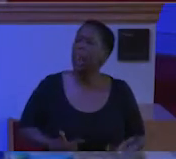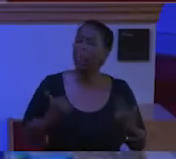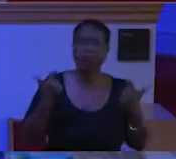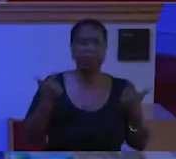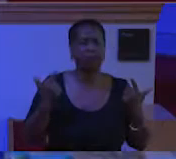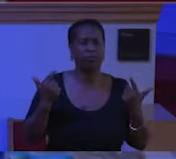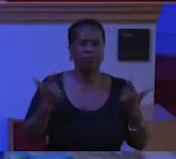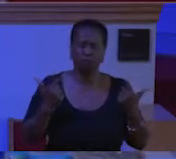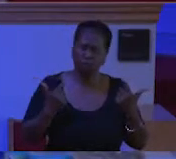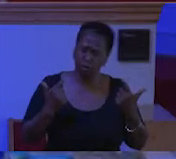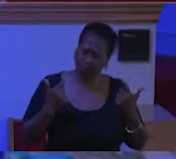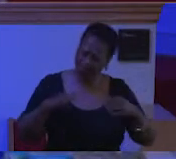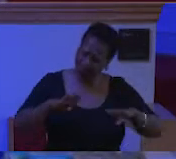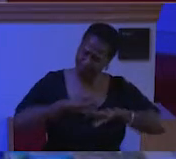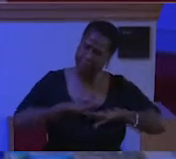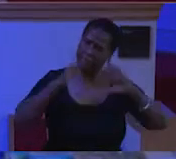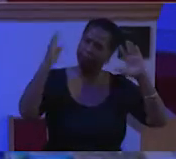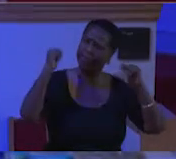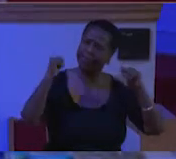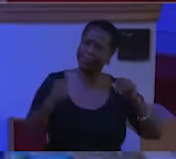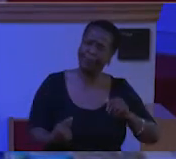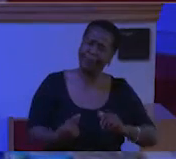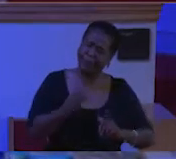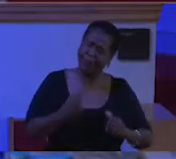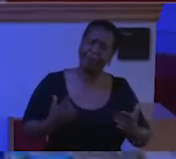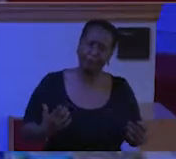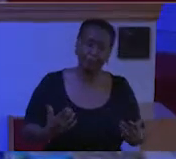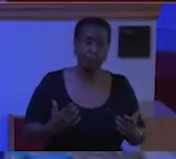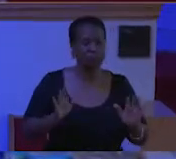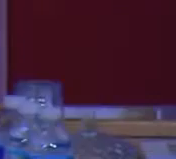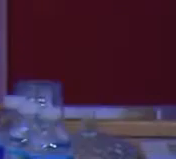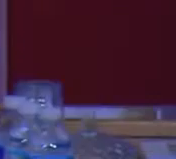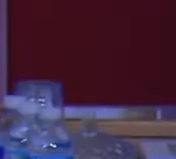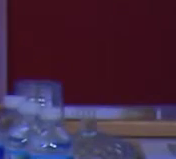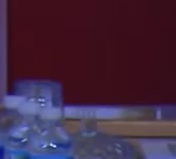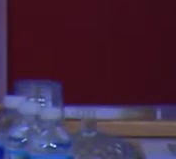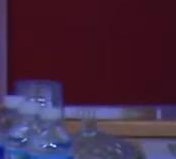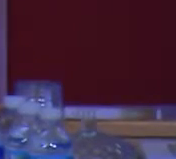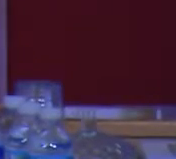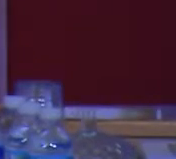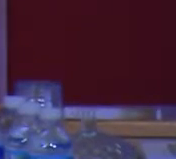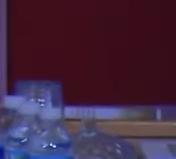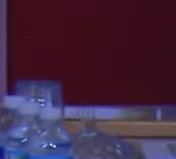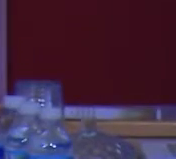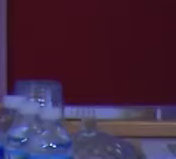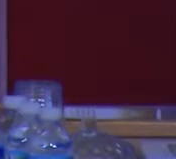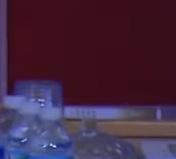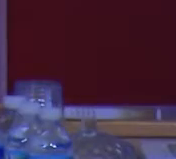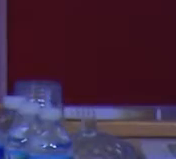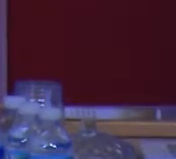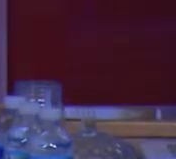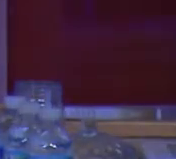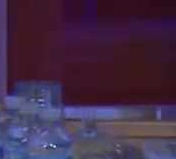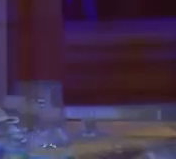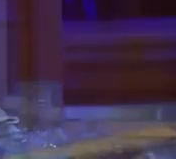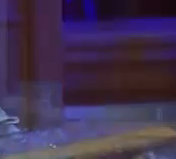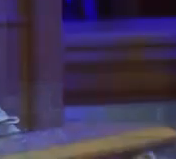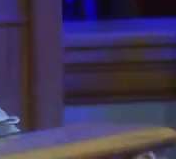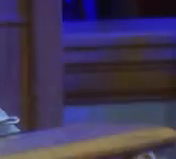own self-expectations. But I would submit to you that